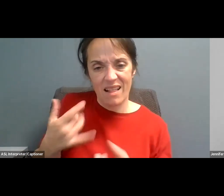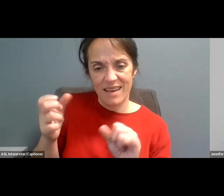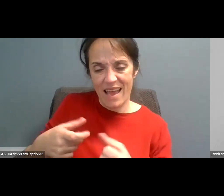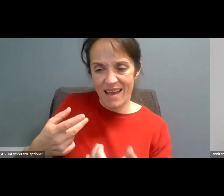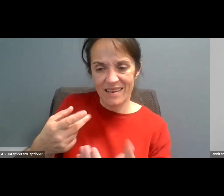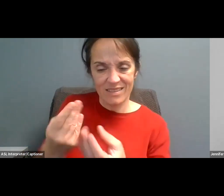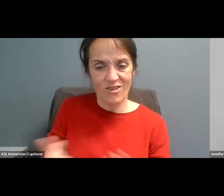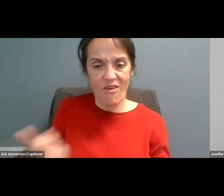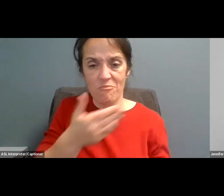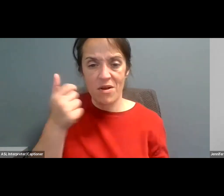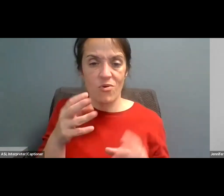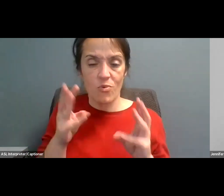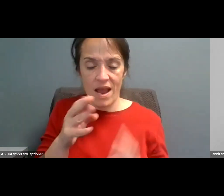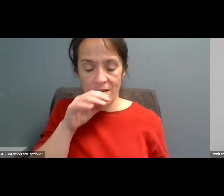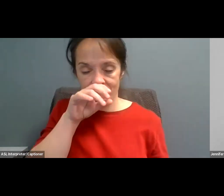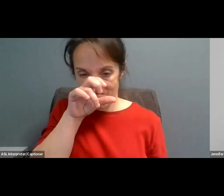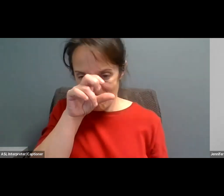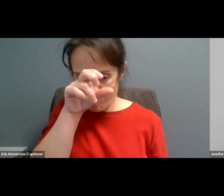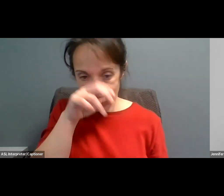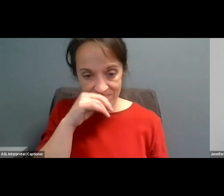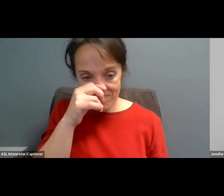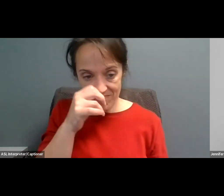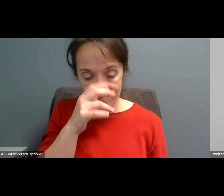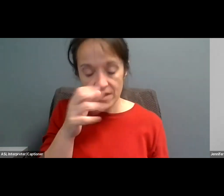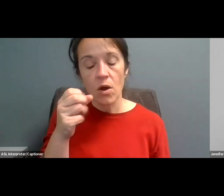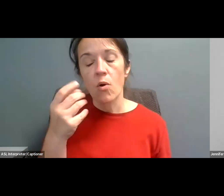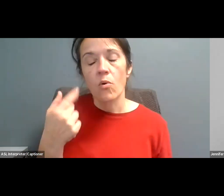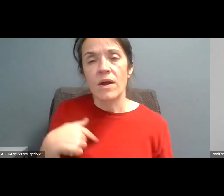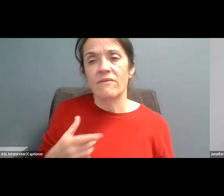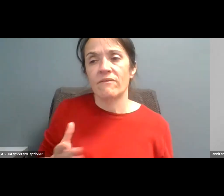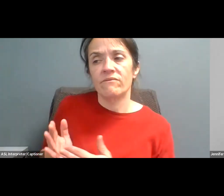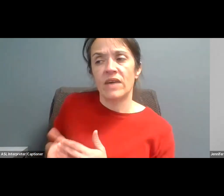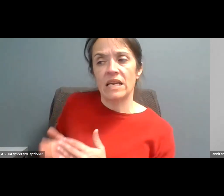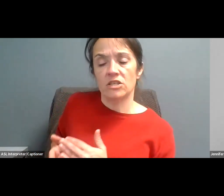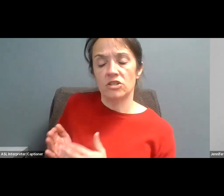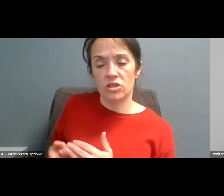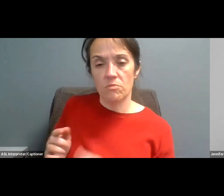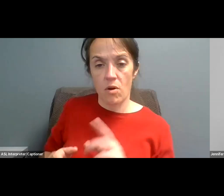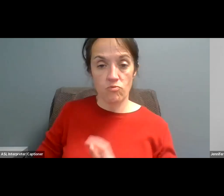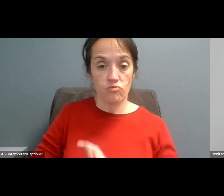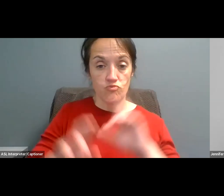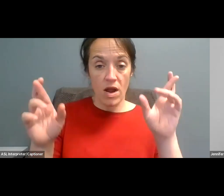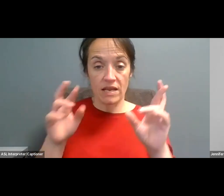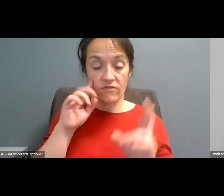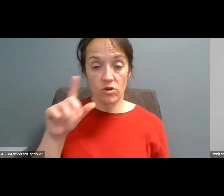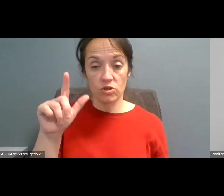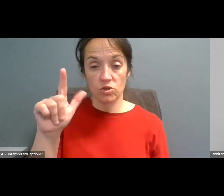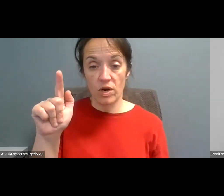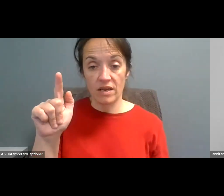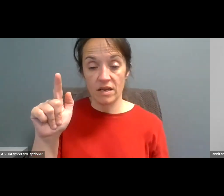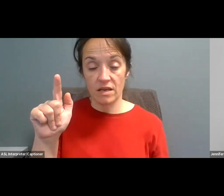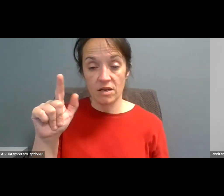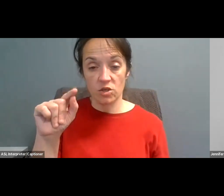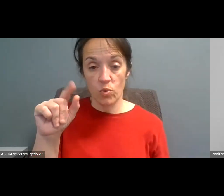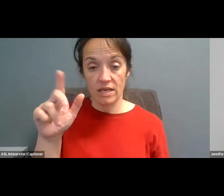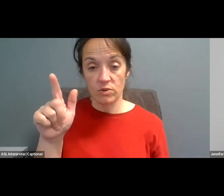up the plan of work module. And so even though we've moved past that, just finalizing that so that for 2024, it's ready. Next up,